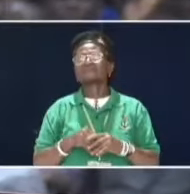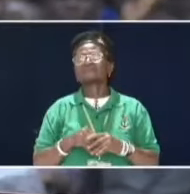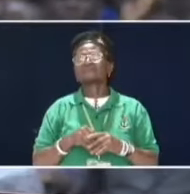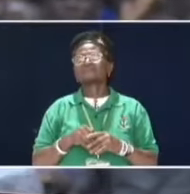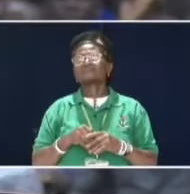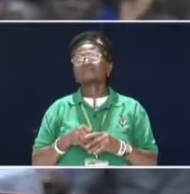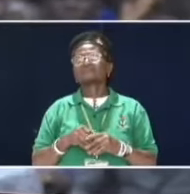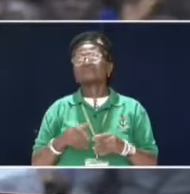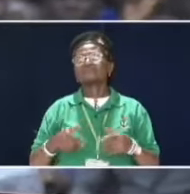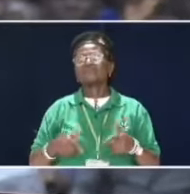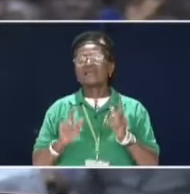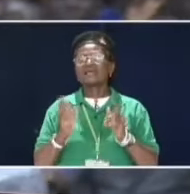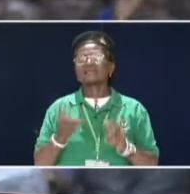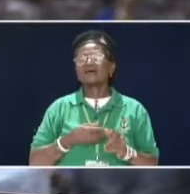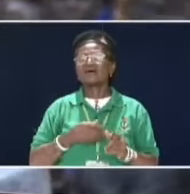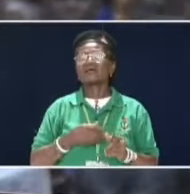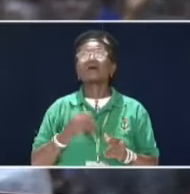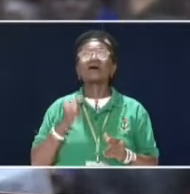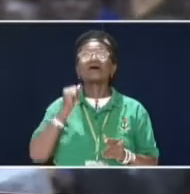Let our tomorrow be all right.